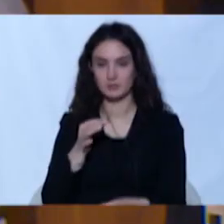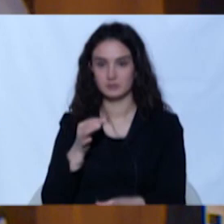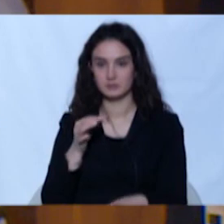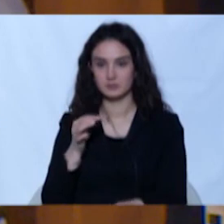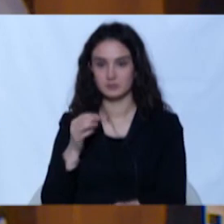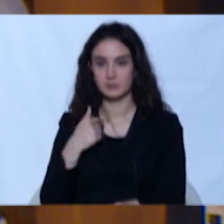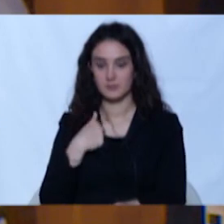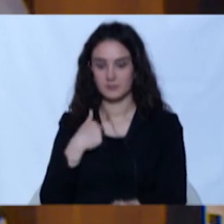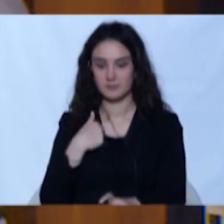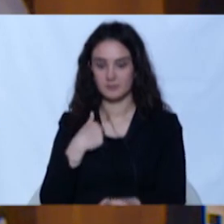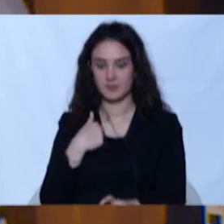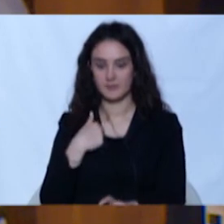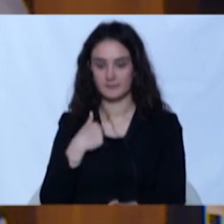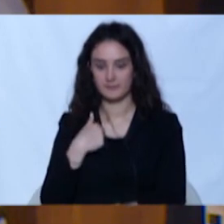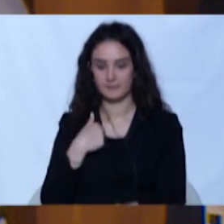Eye,